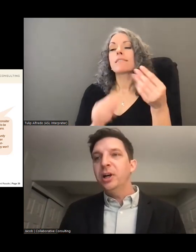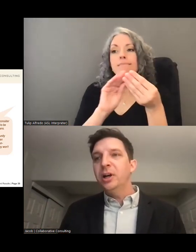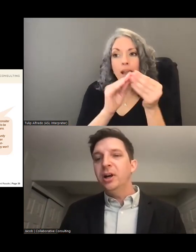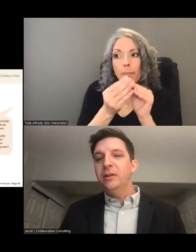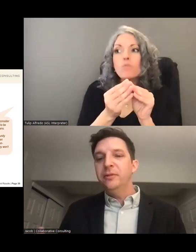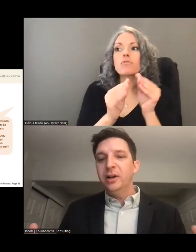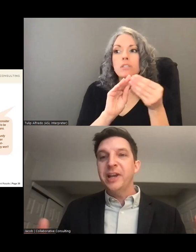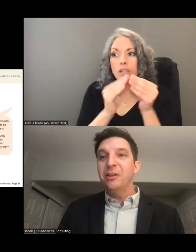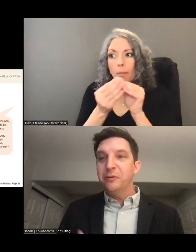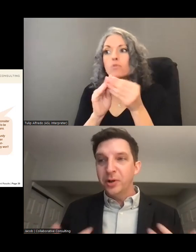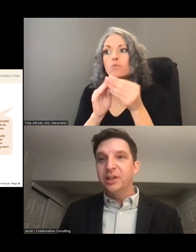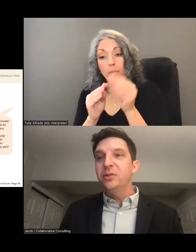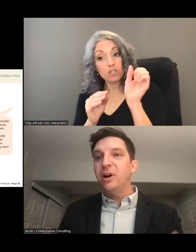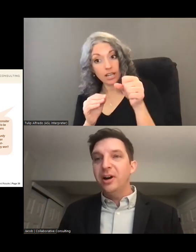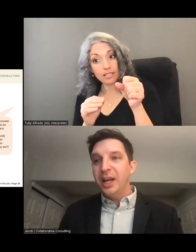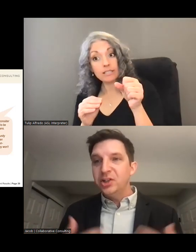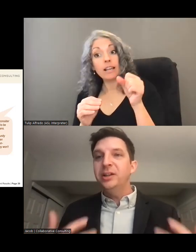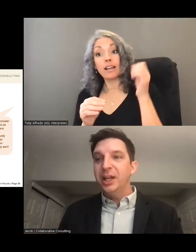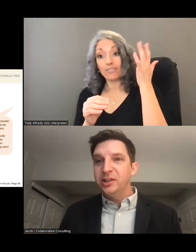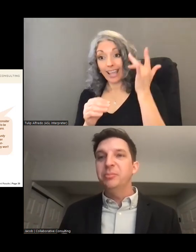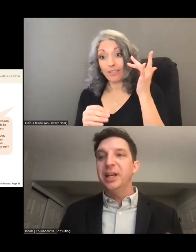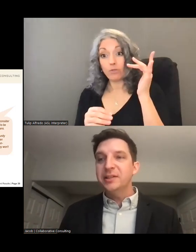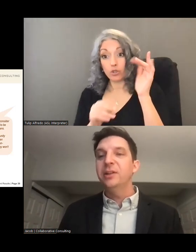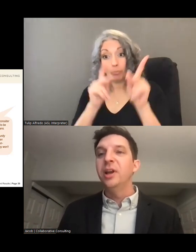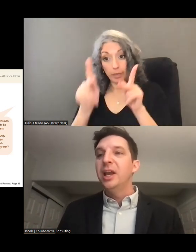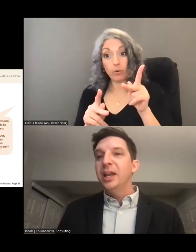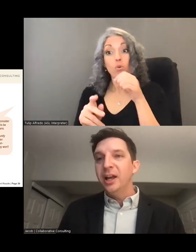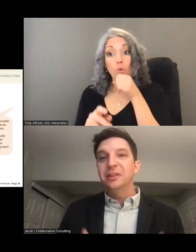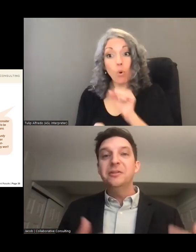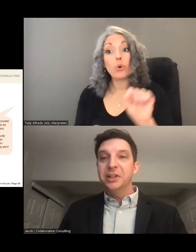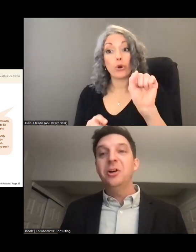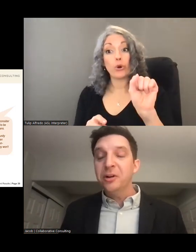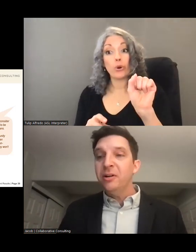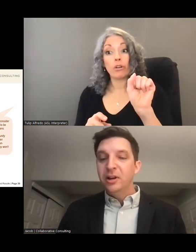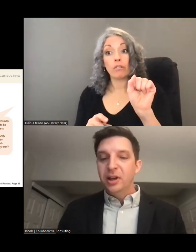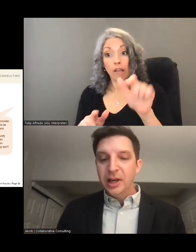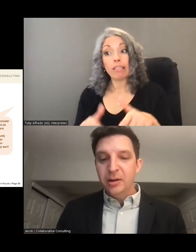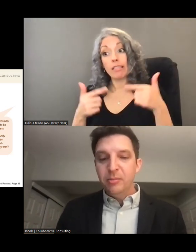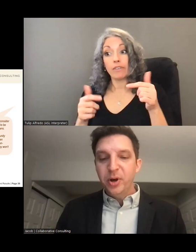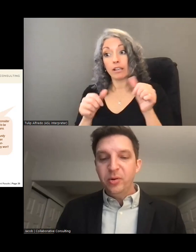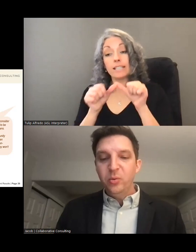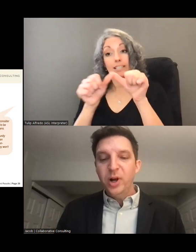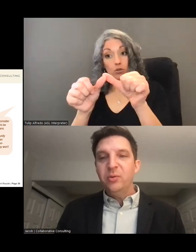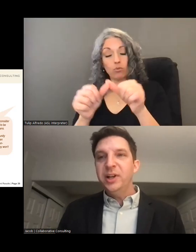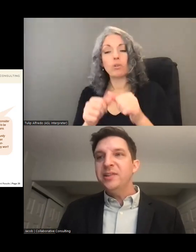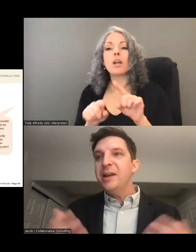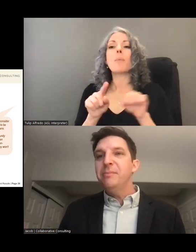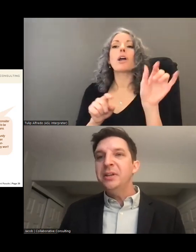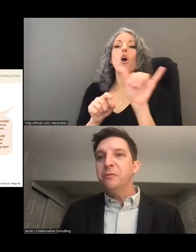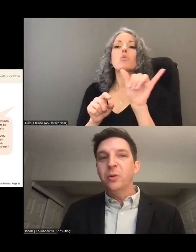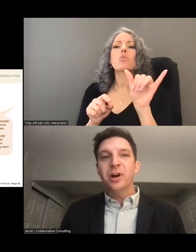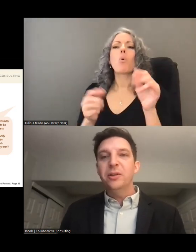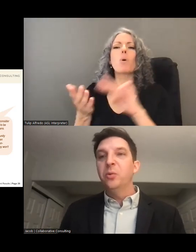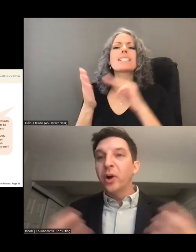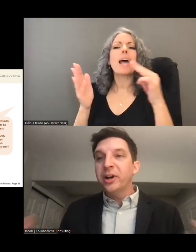of Californians who are aging in place and living longer, but what does that